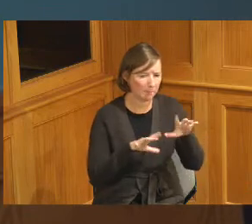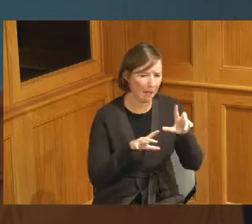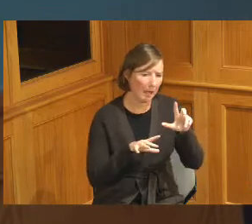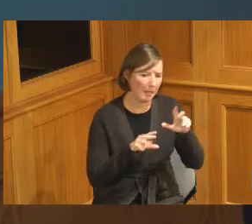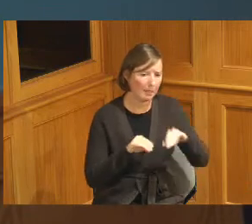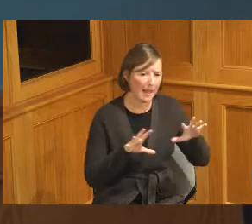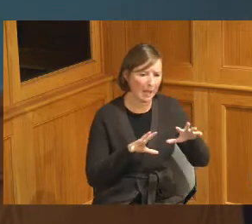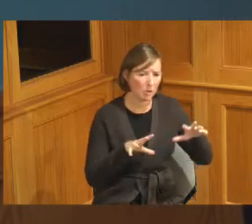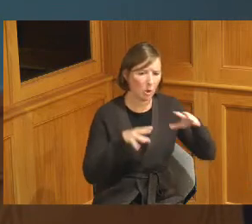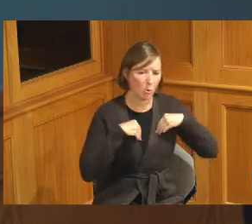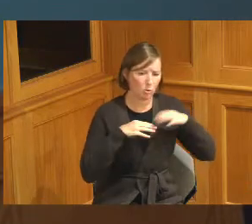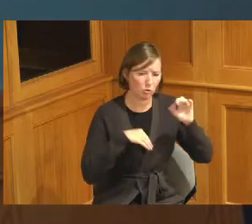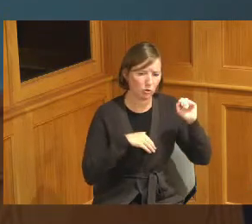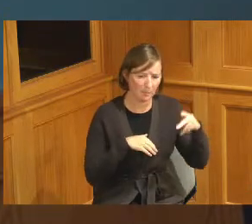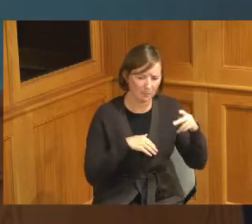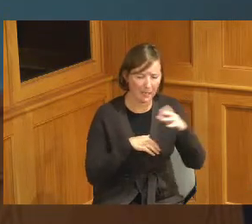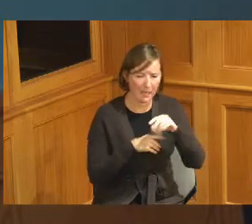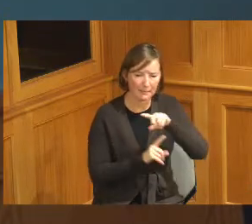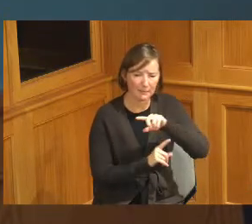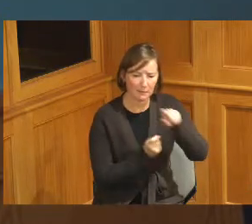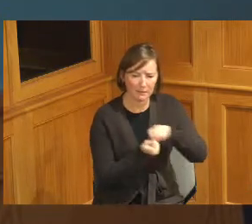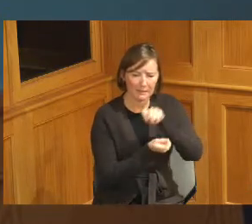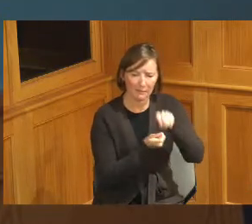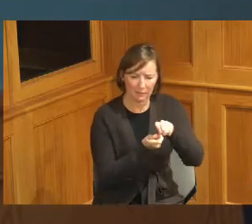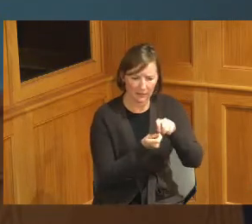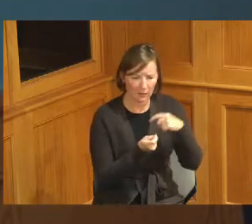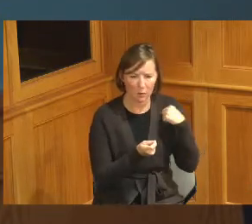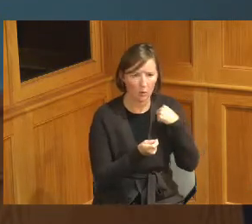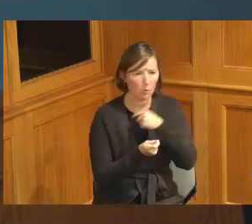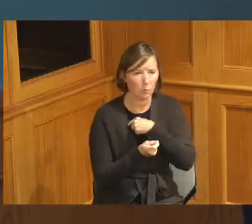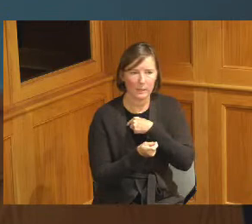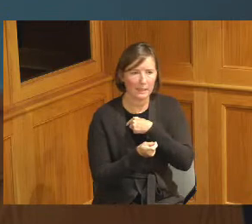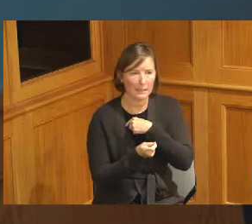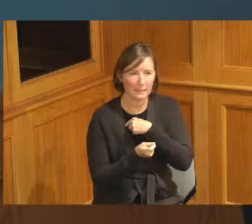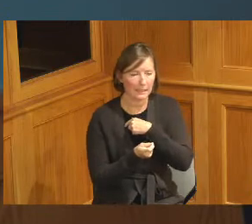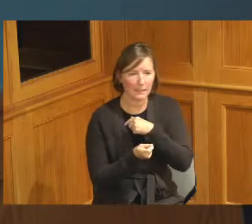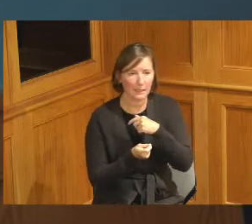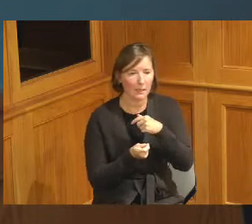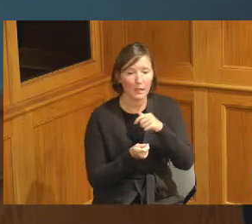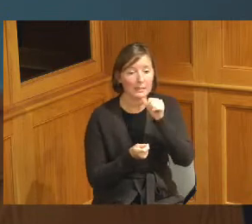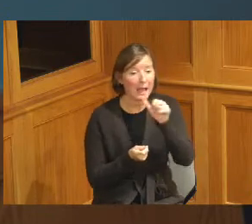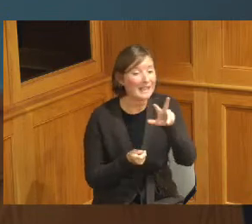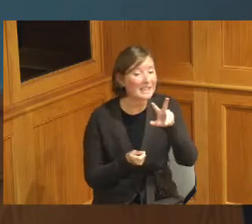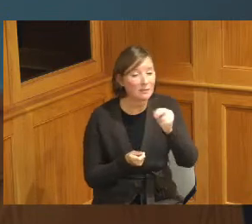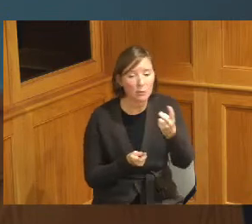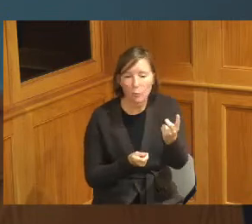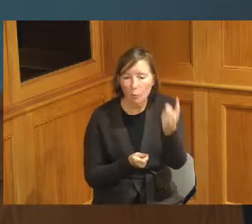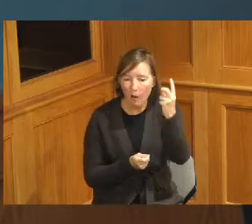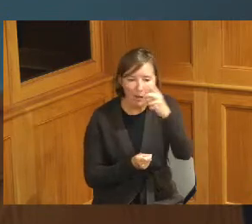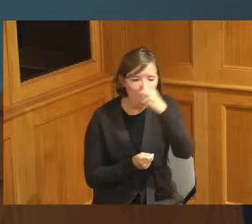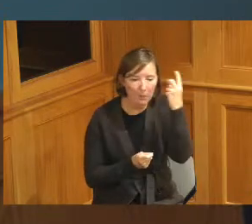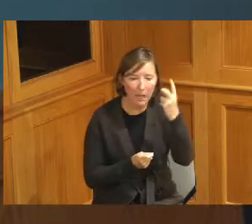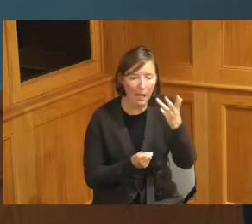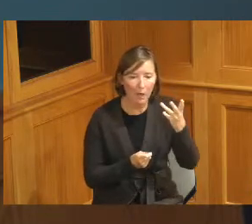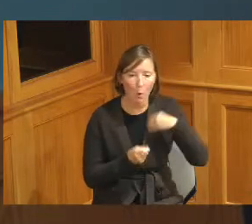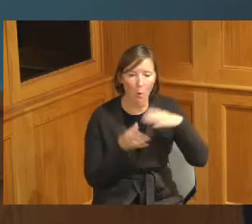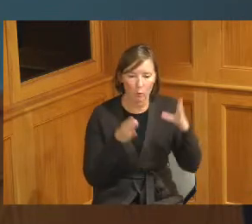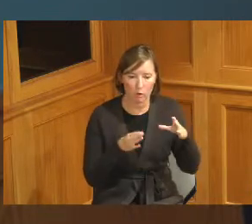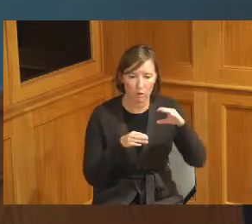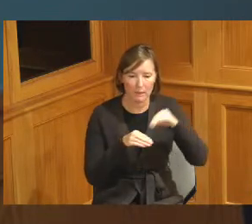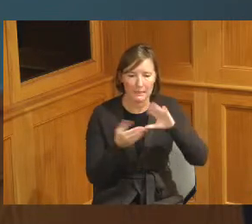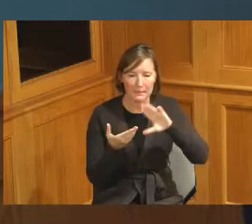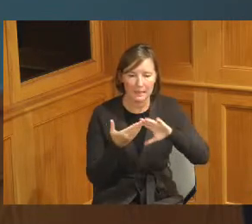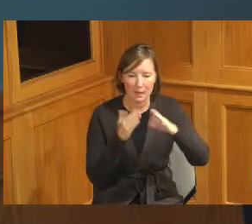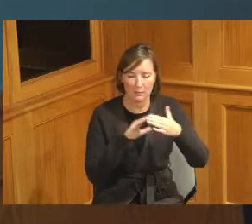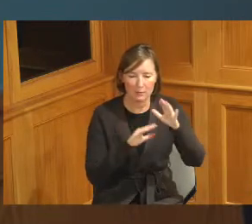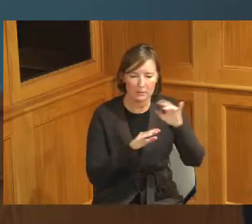and specifically the fact that we have not one Black-owned building in downtown Cincinnati. Got a lot